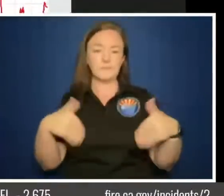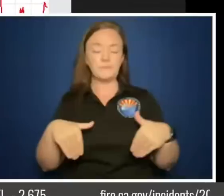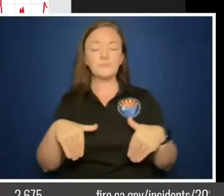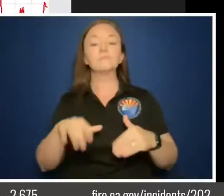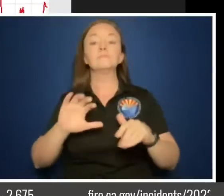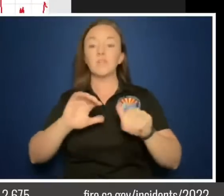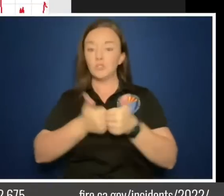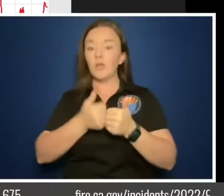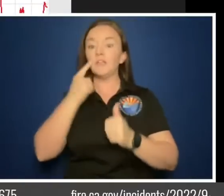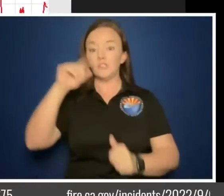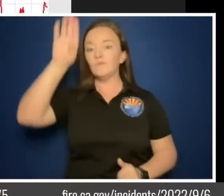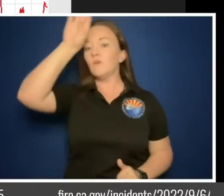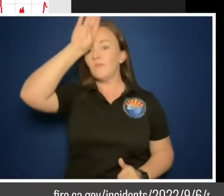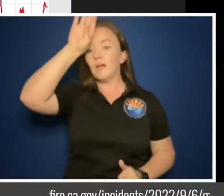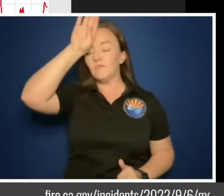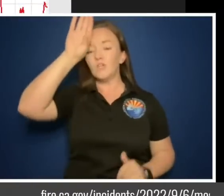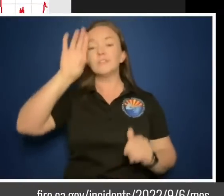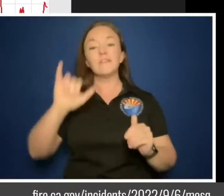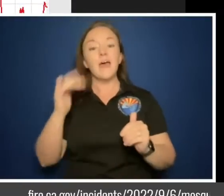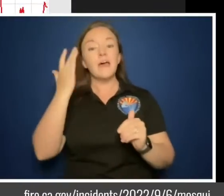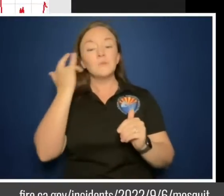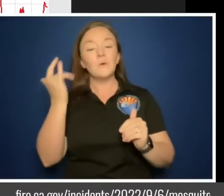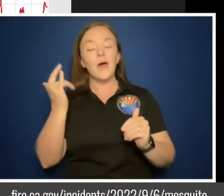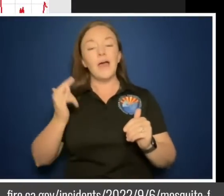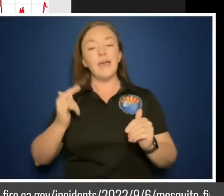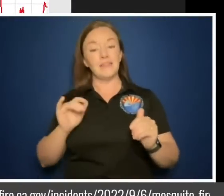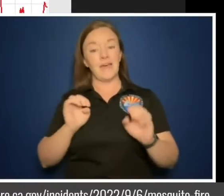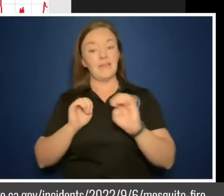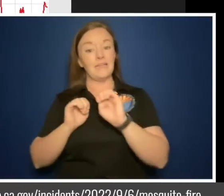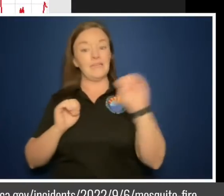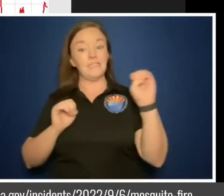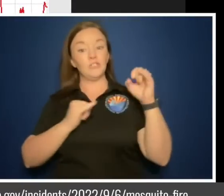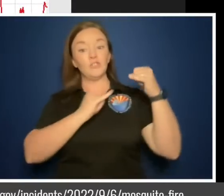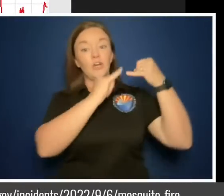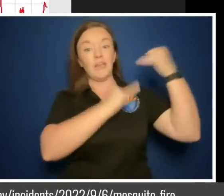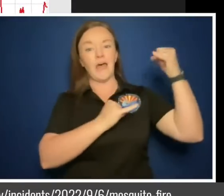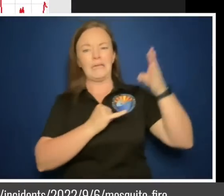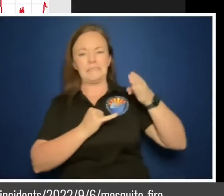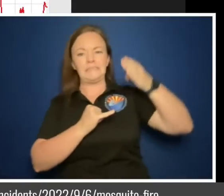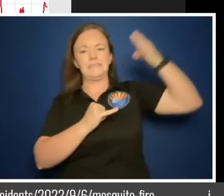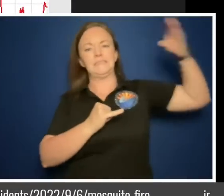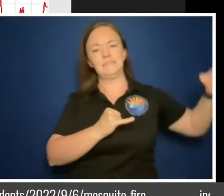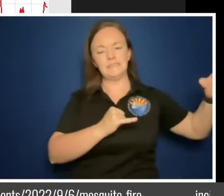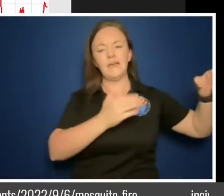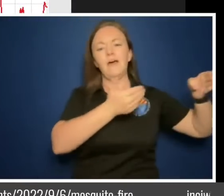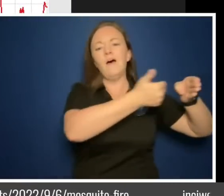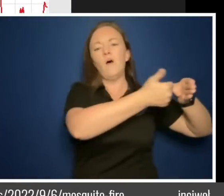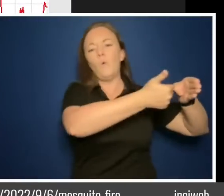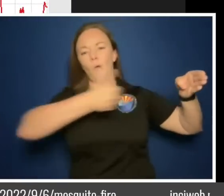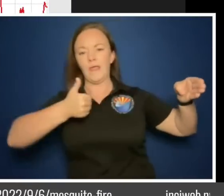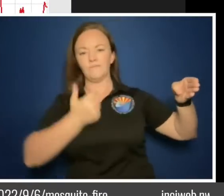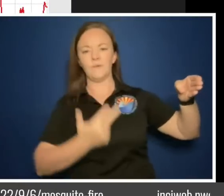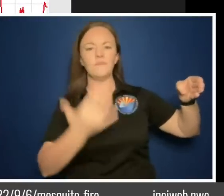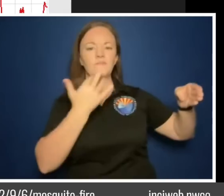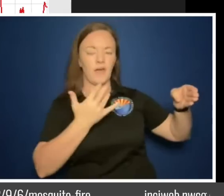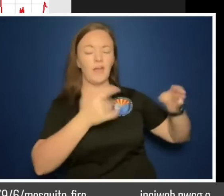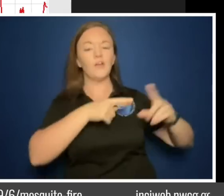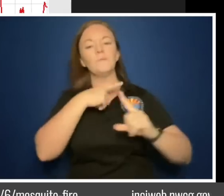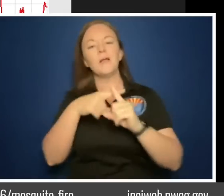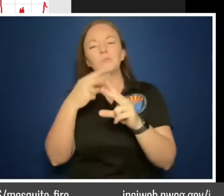building containment line further out to the east and putting together a plan with cooperators using their existing fuel breaks. Thank